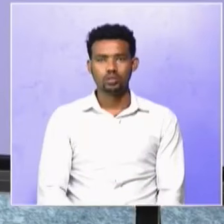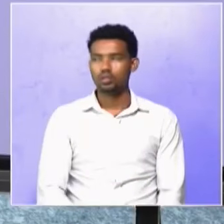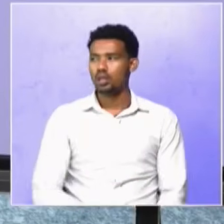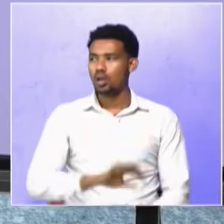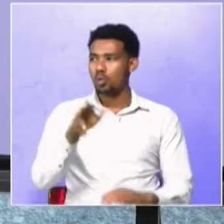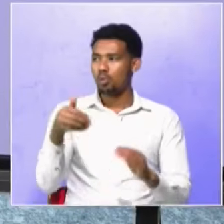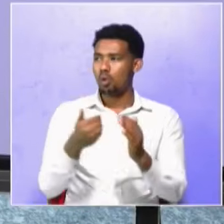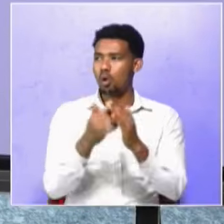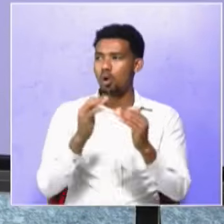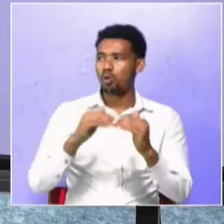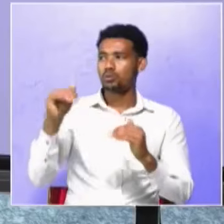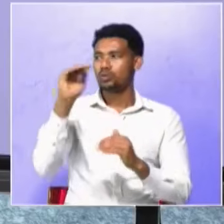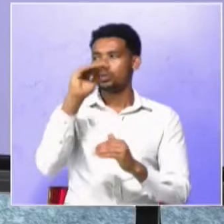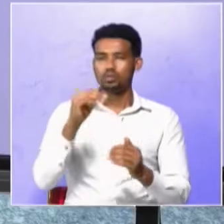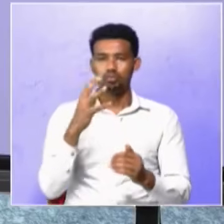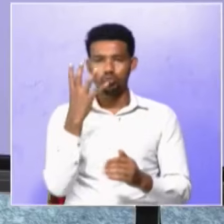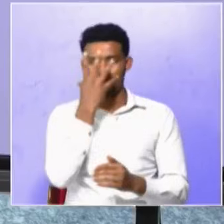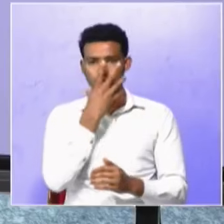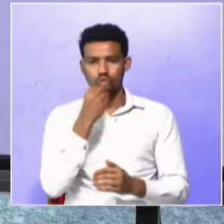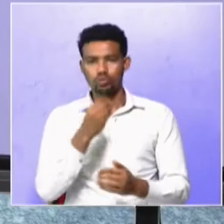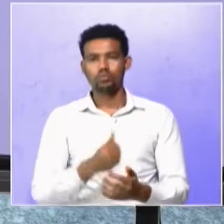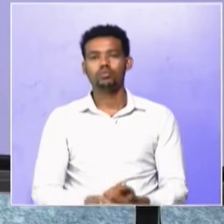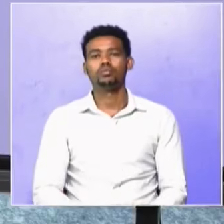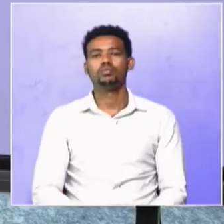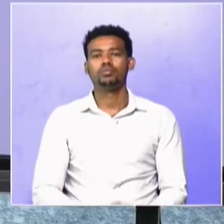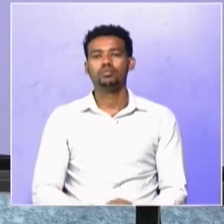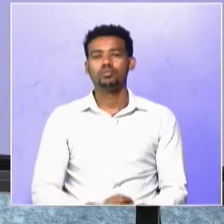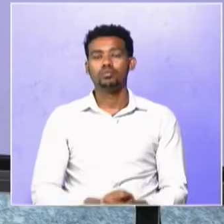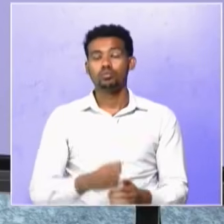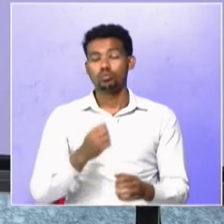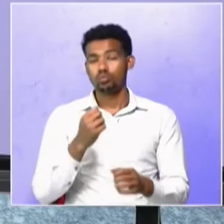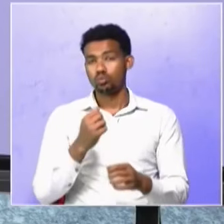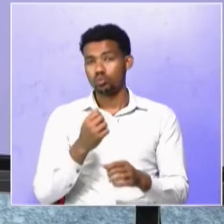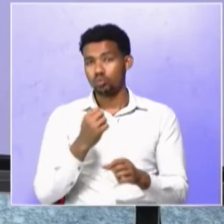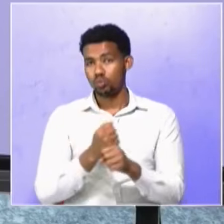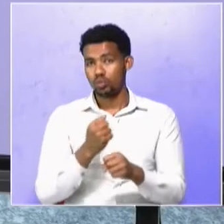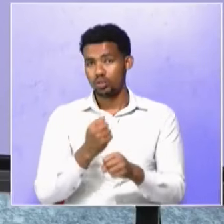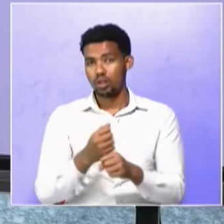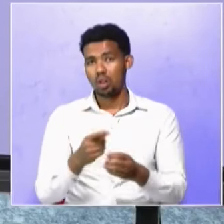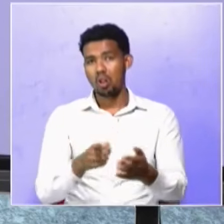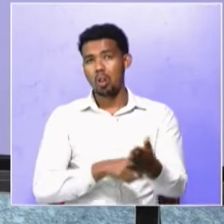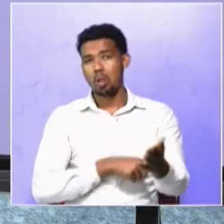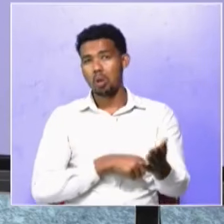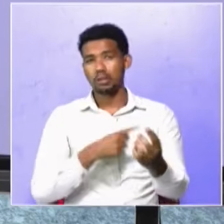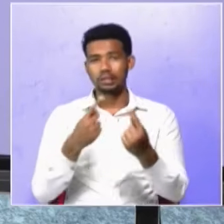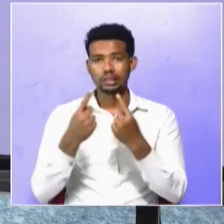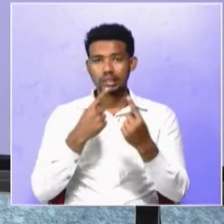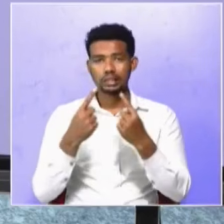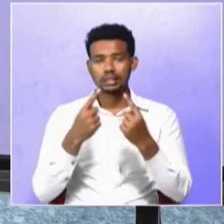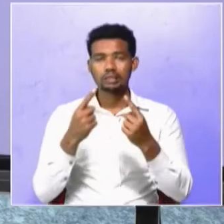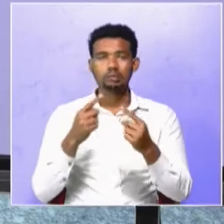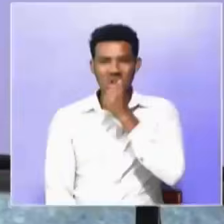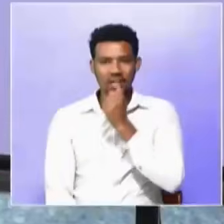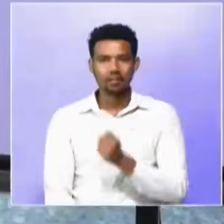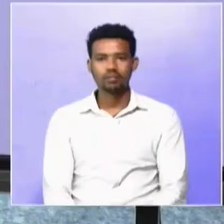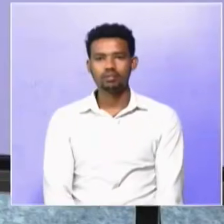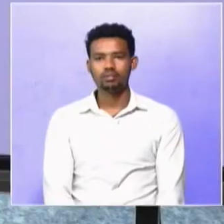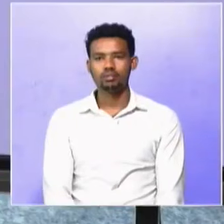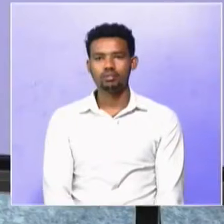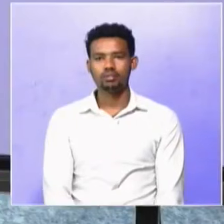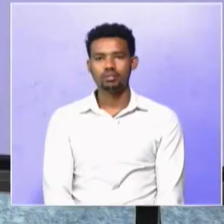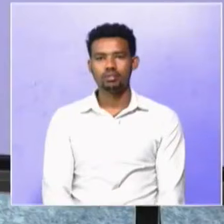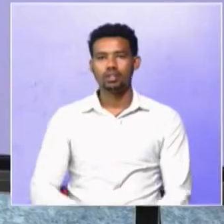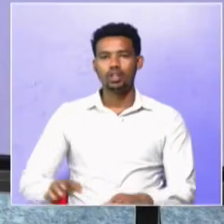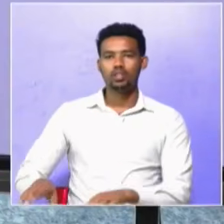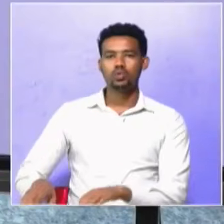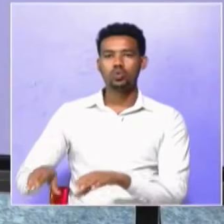Most beautiful. Most beautiful. To make long syllable adjective, easily adding what? Most. Students, let me